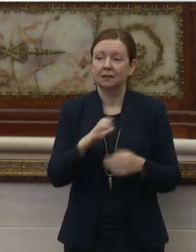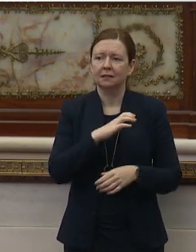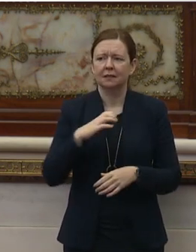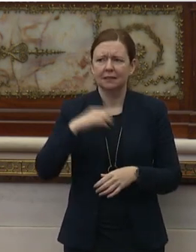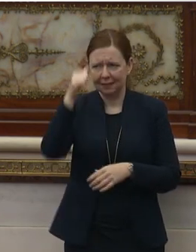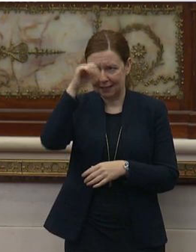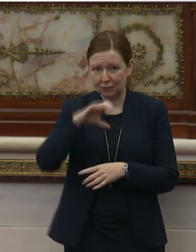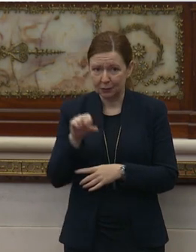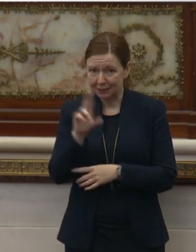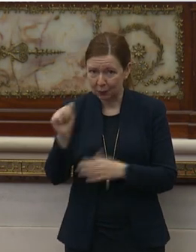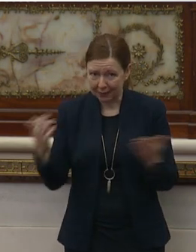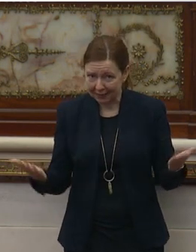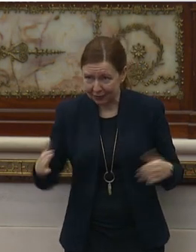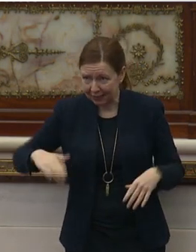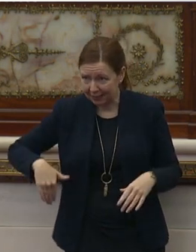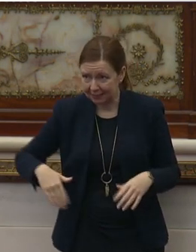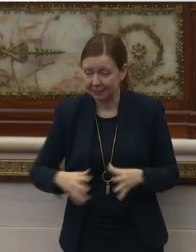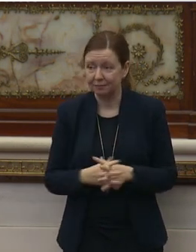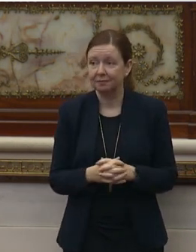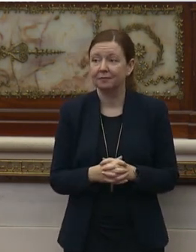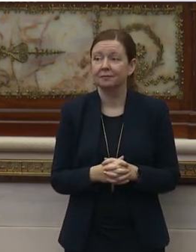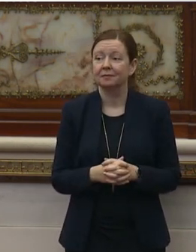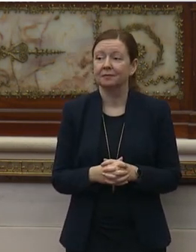Squilla on yet?